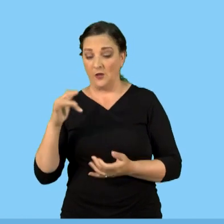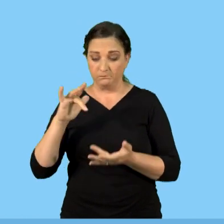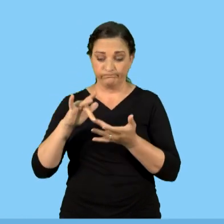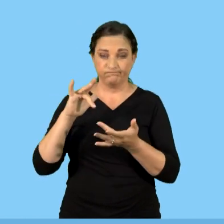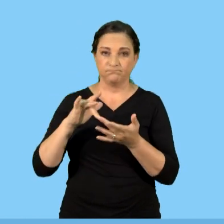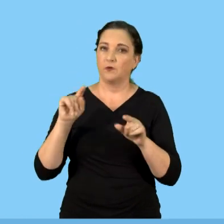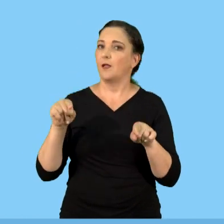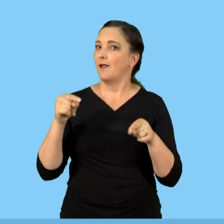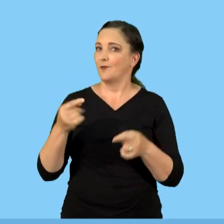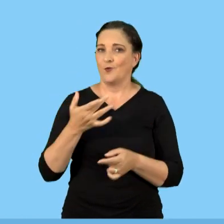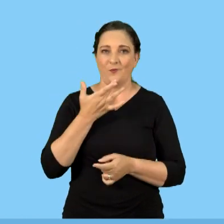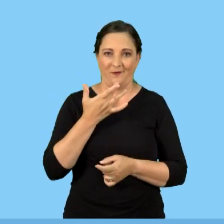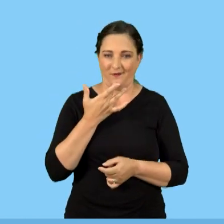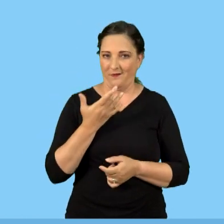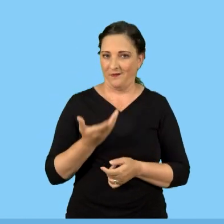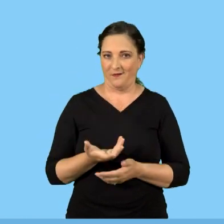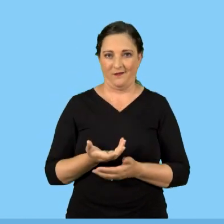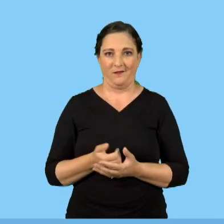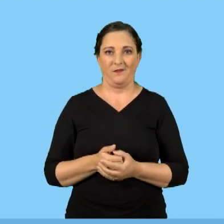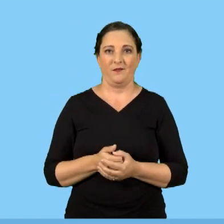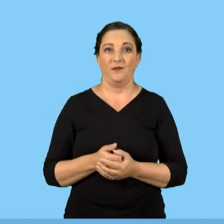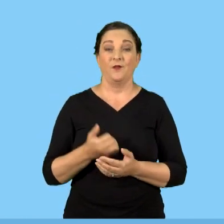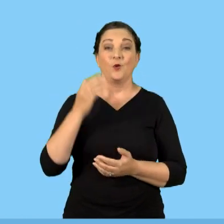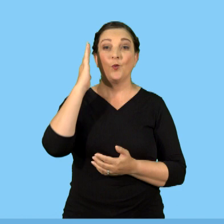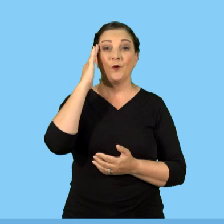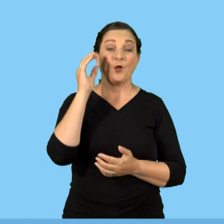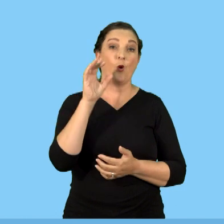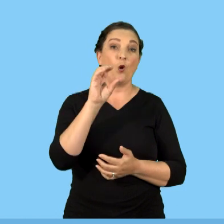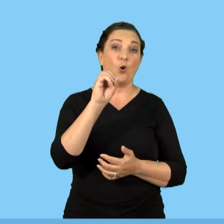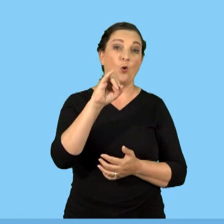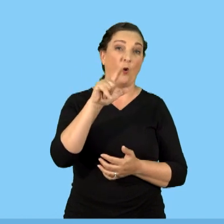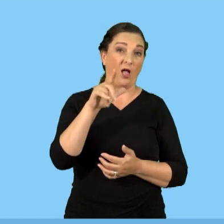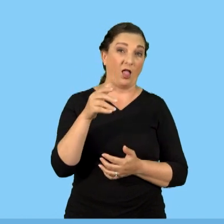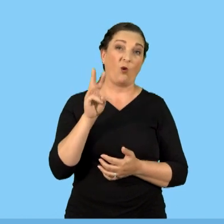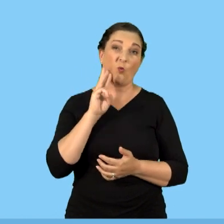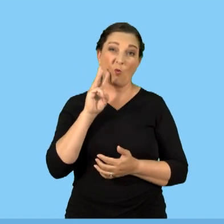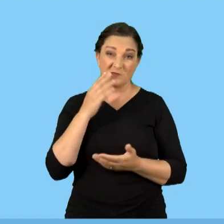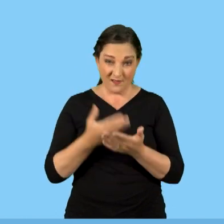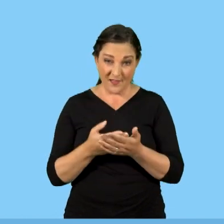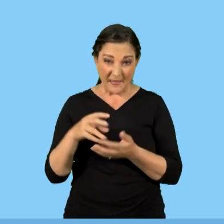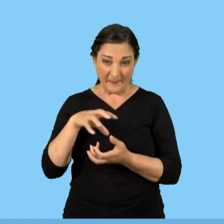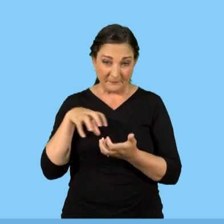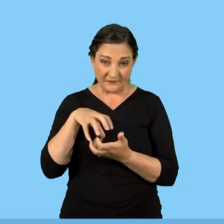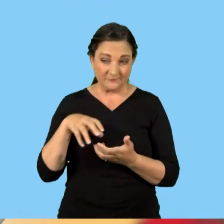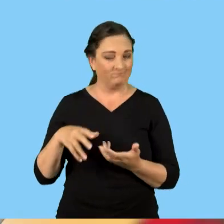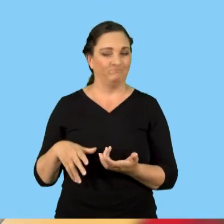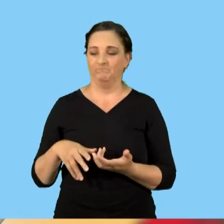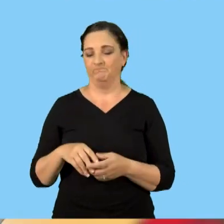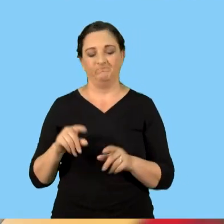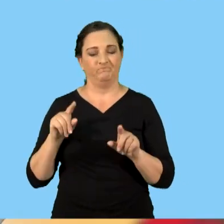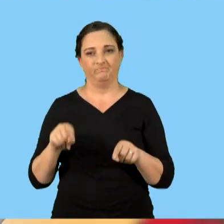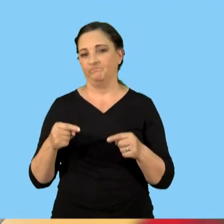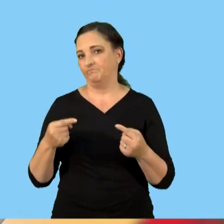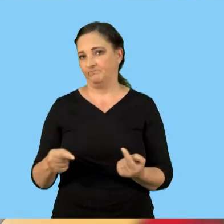contact with the iron. We know that when we're mixing oil and water, we cannot mix oil and water. So that's going to give